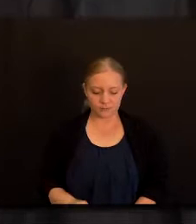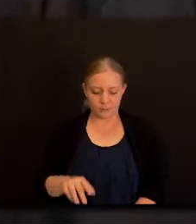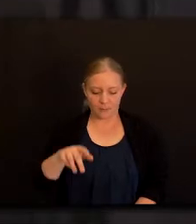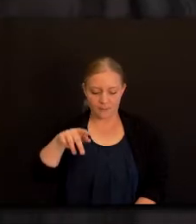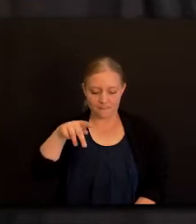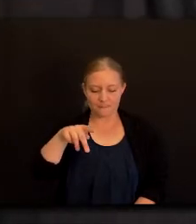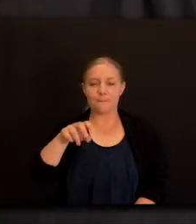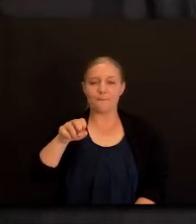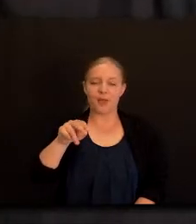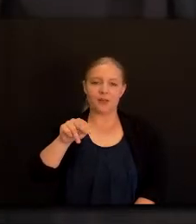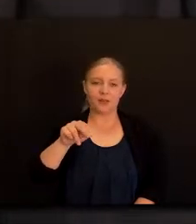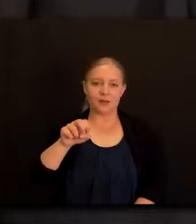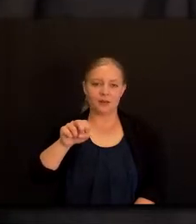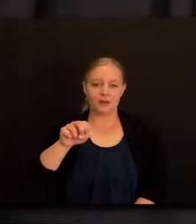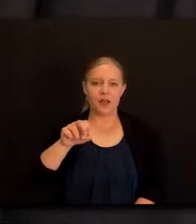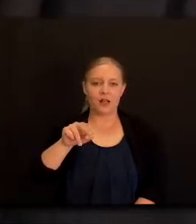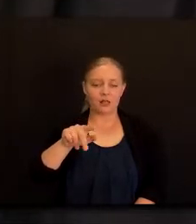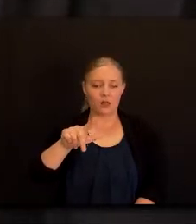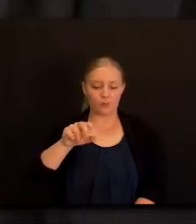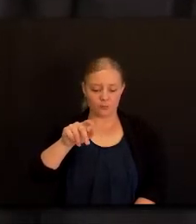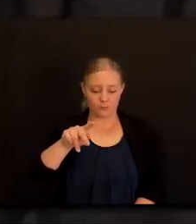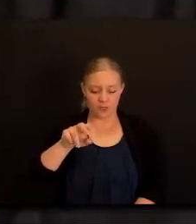Penelope Davis Miller.